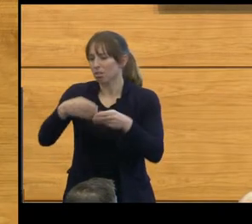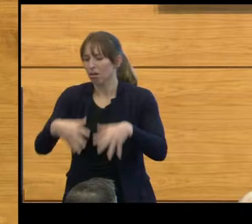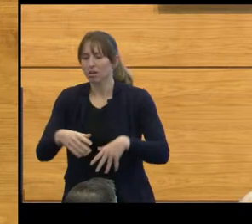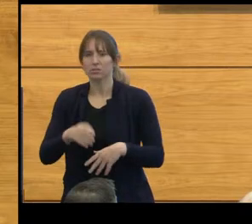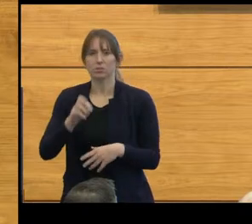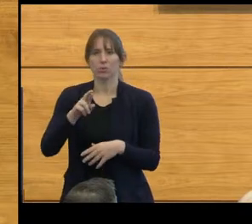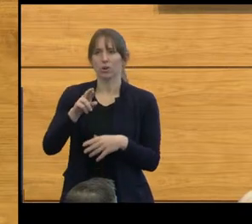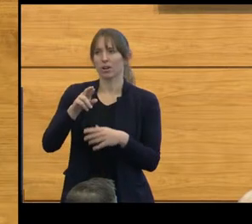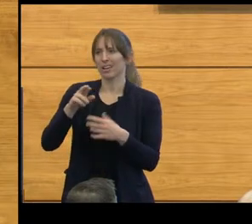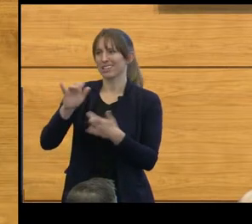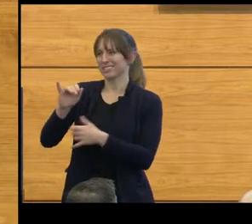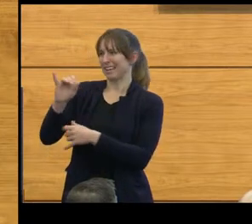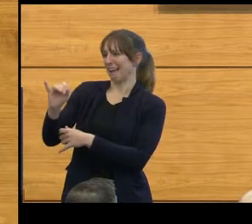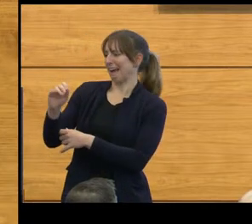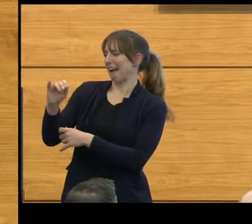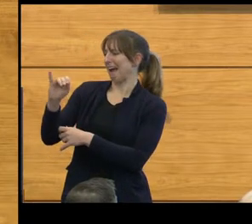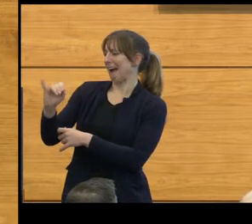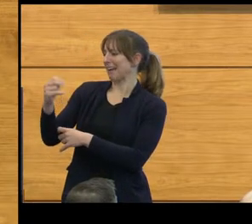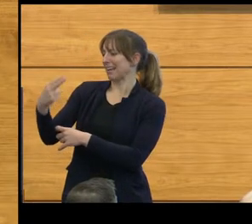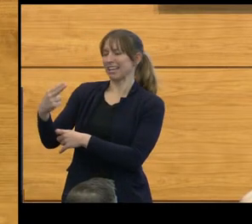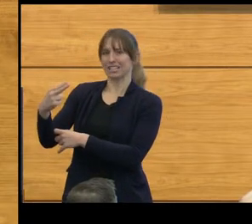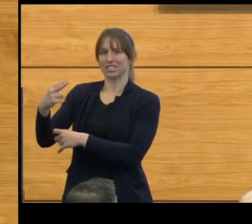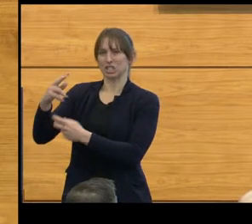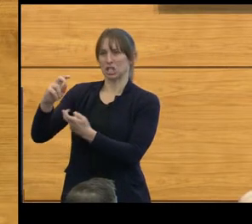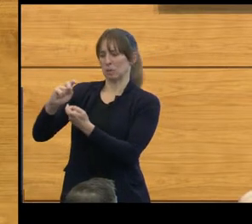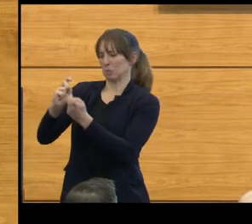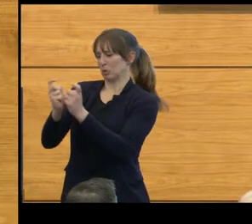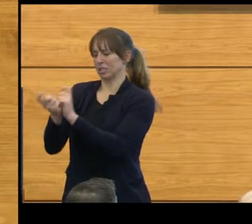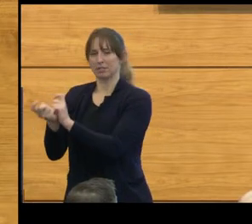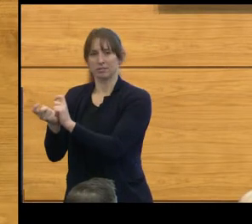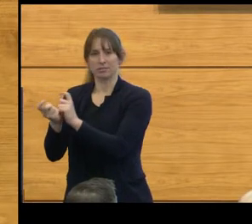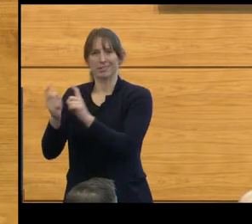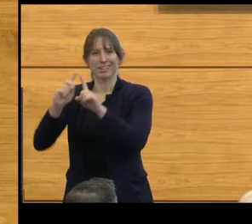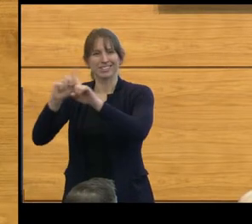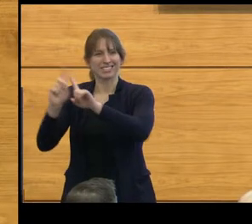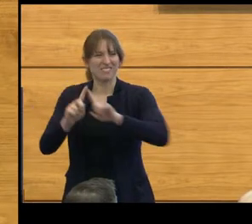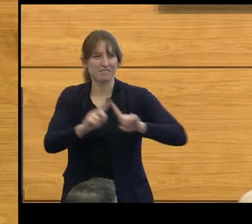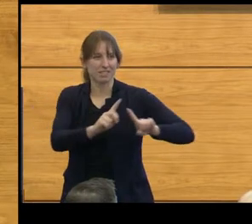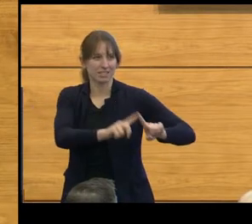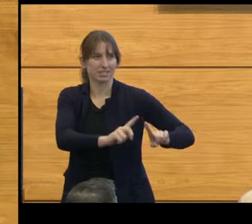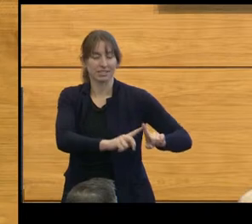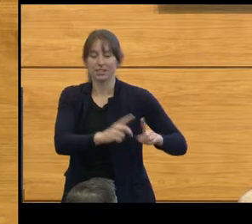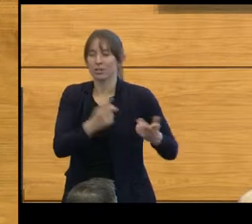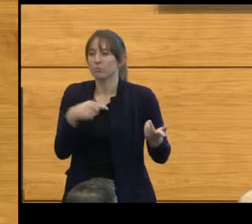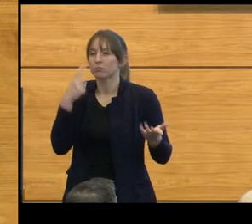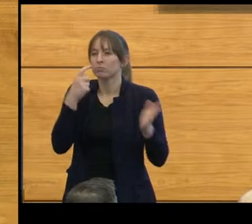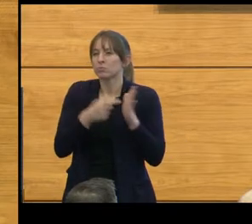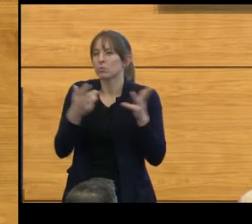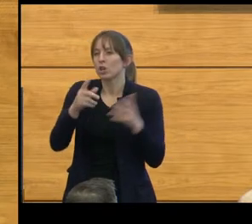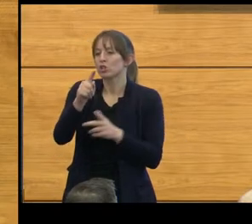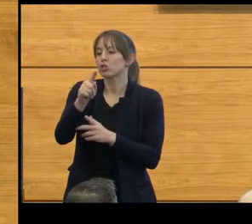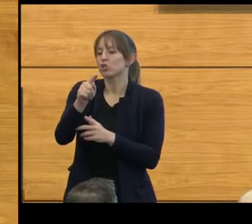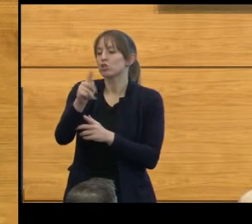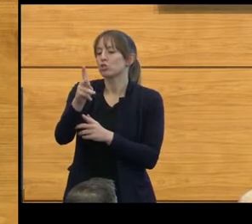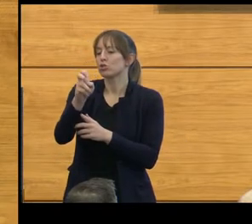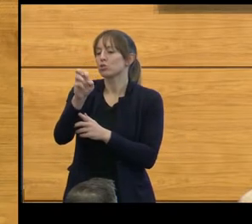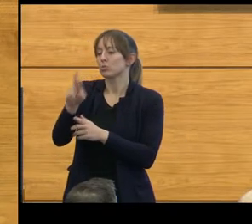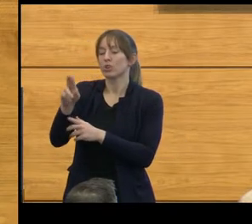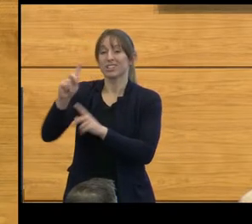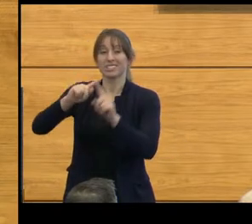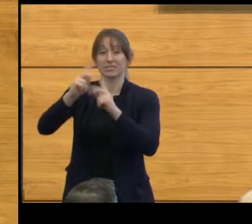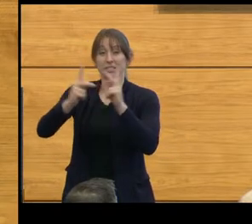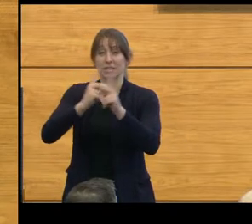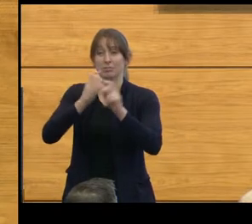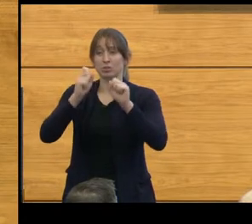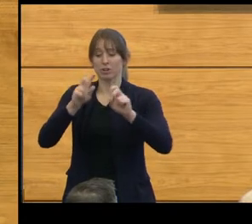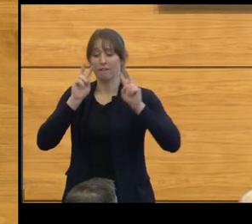IDH mutation. All of these are appreciations that we had that the tumor types could really be looked at in a molecular way. This